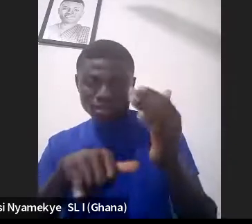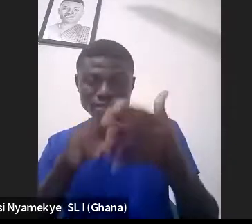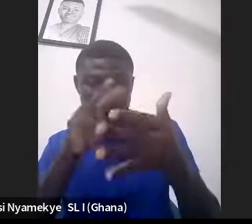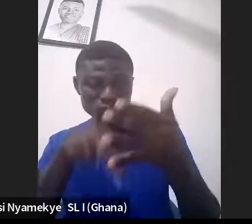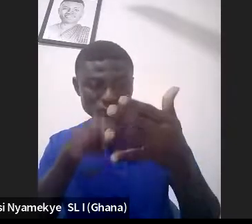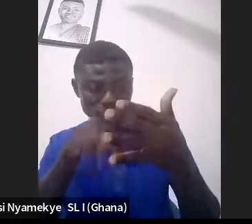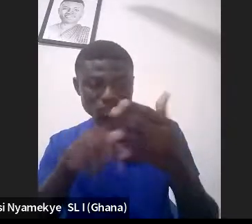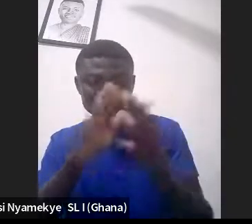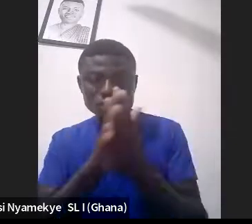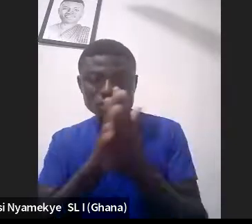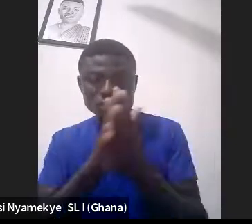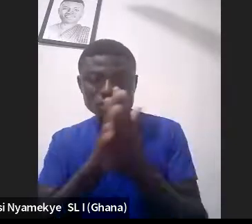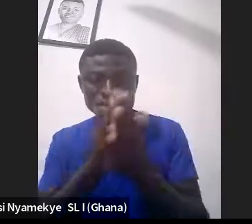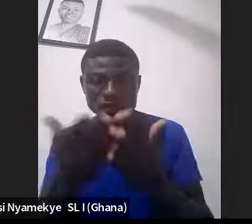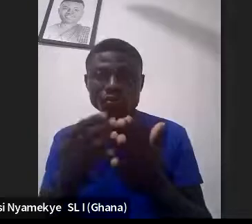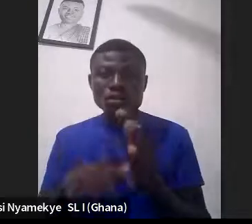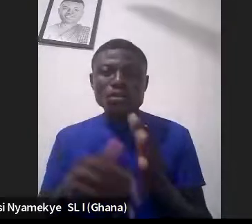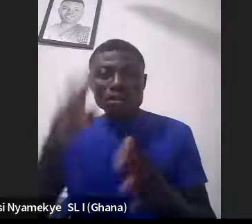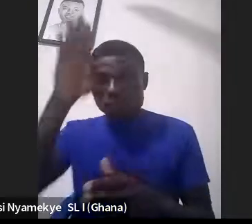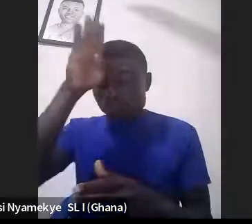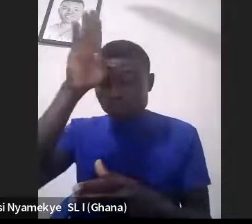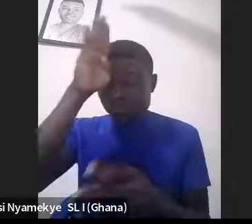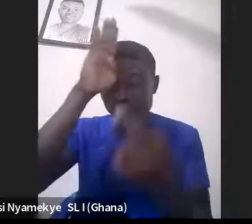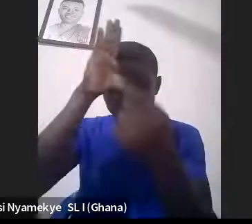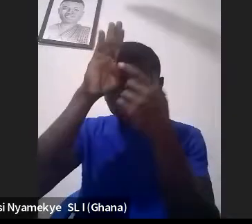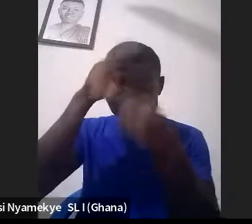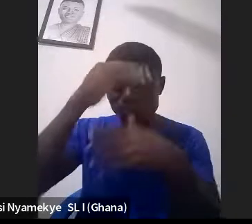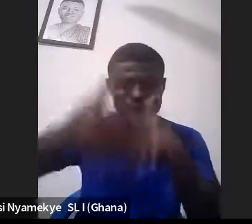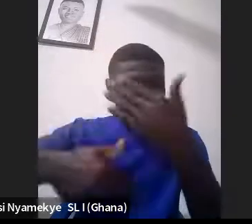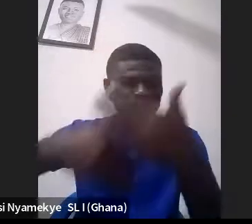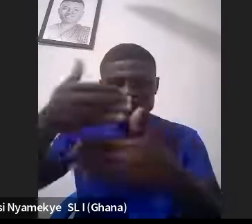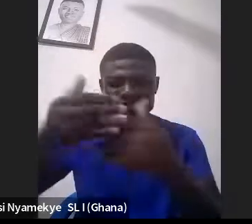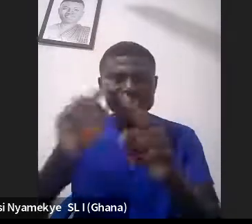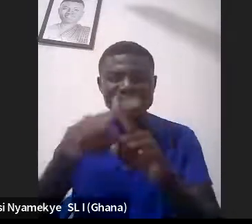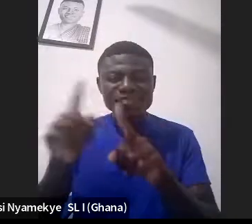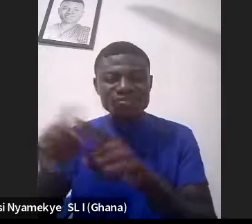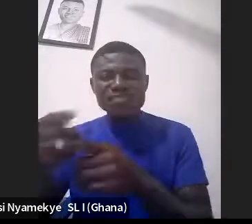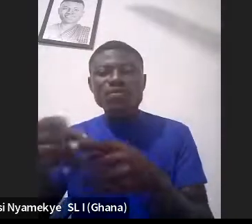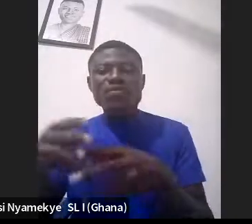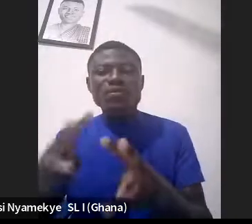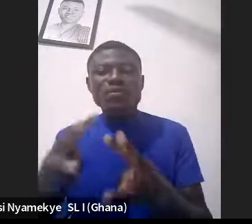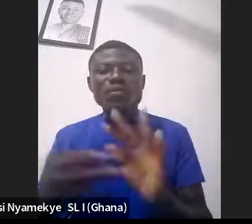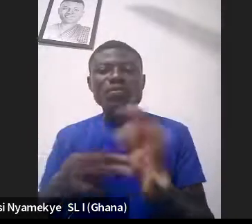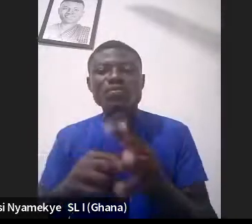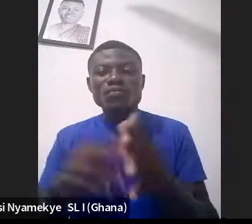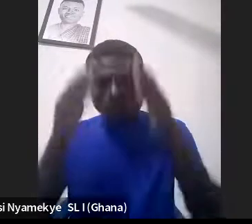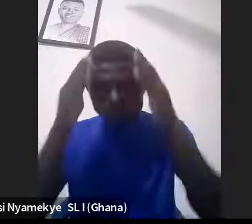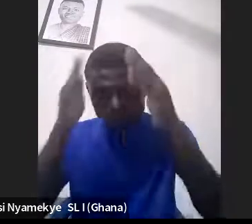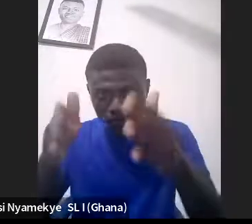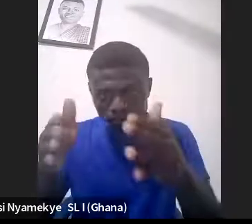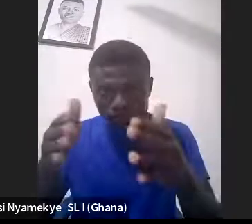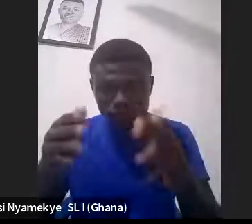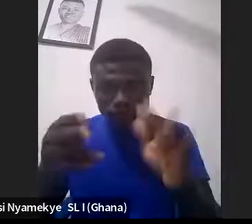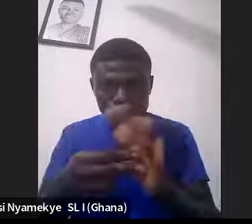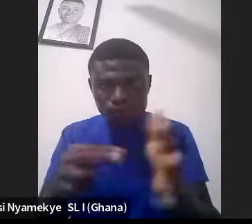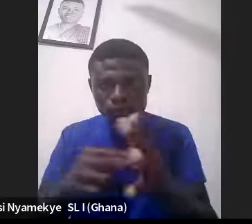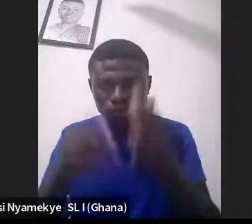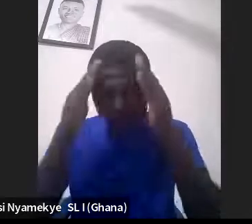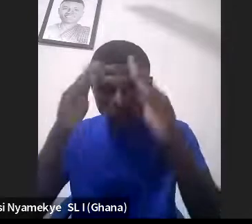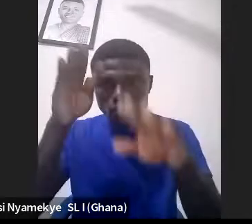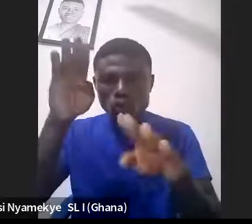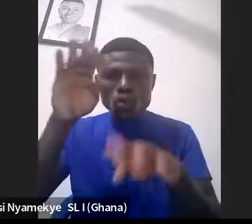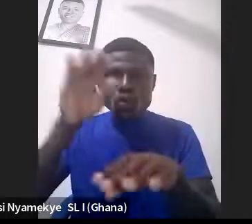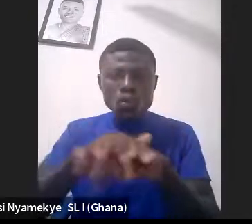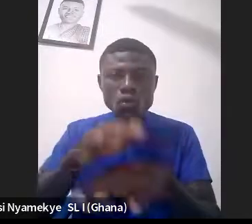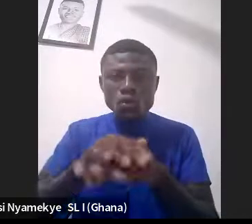book, that their brains are processing differently, right? They're more focused on the, the right, the